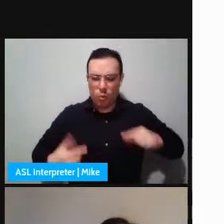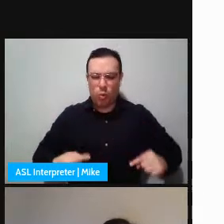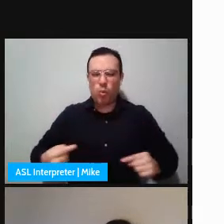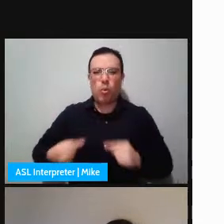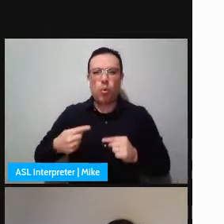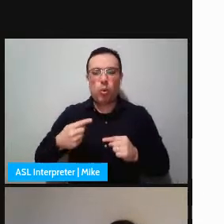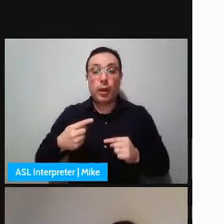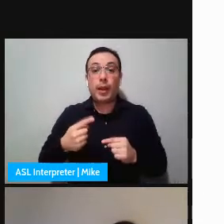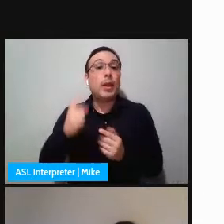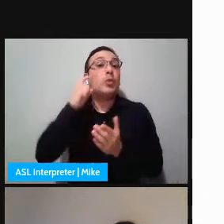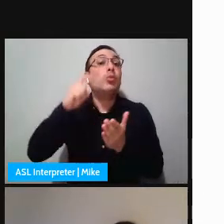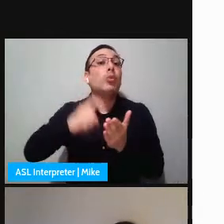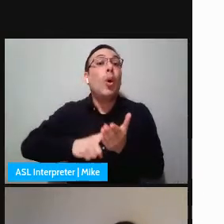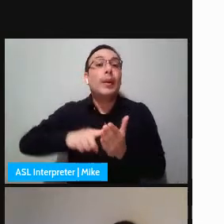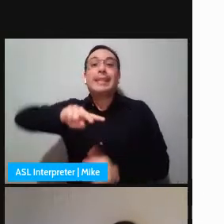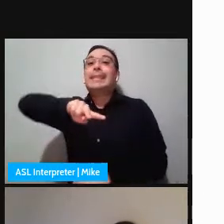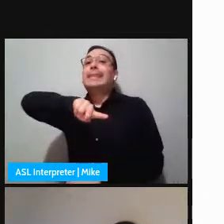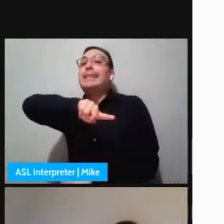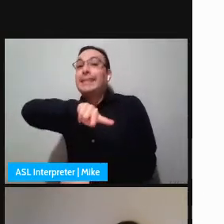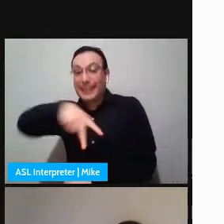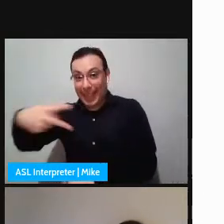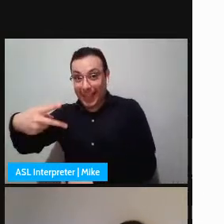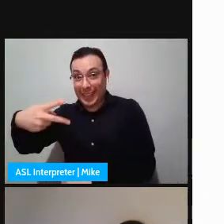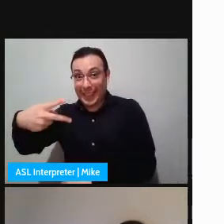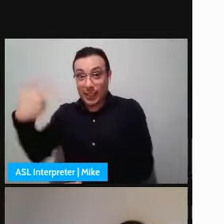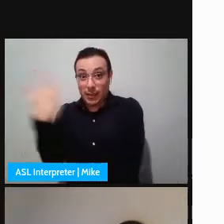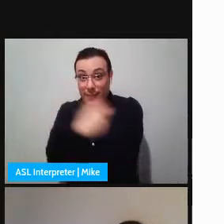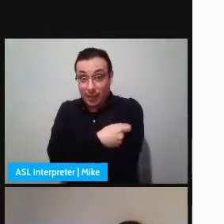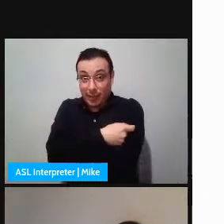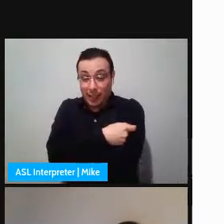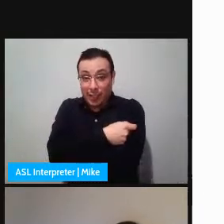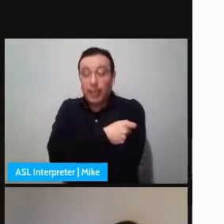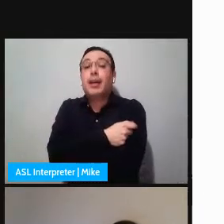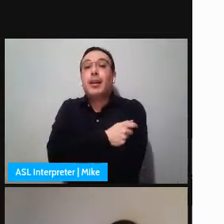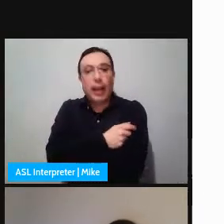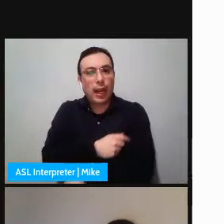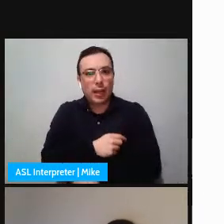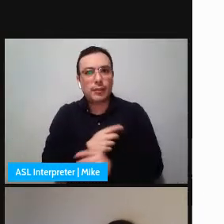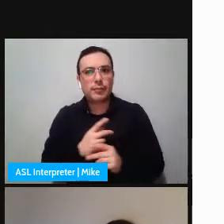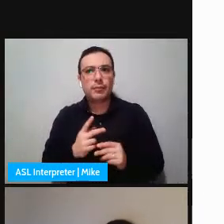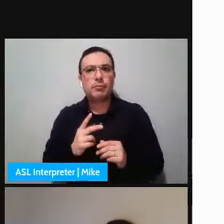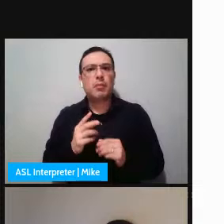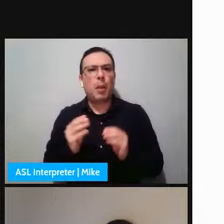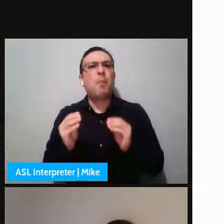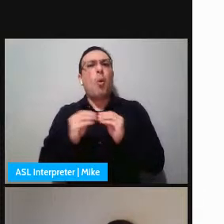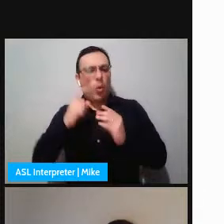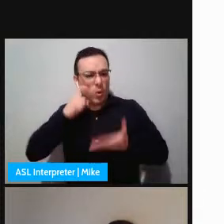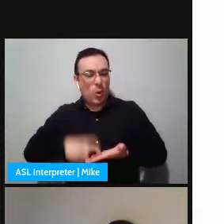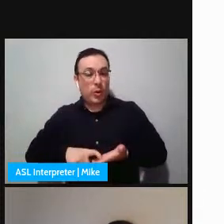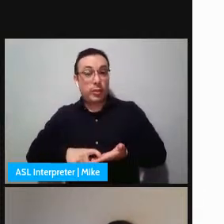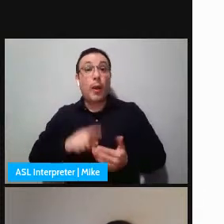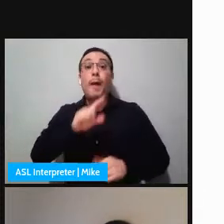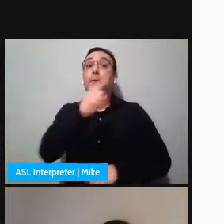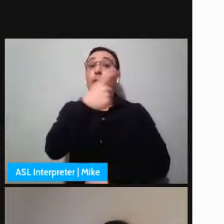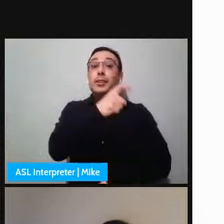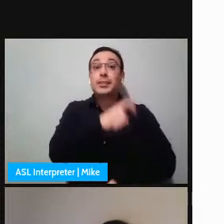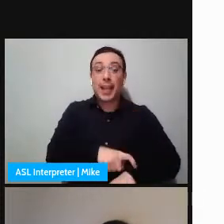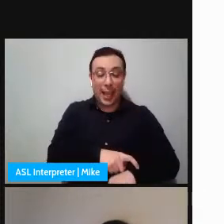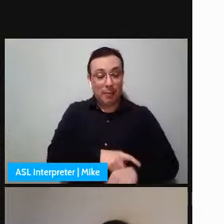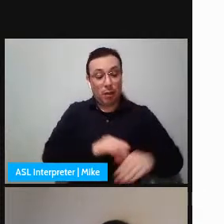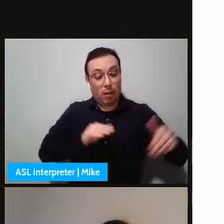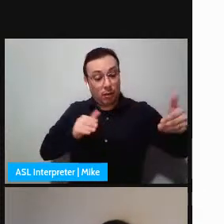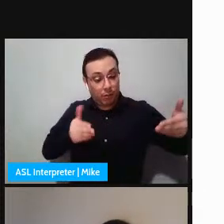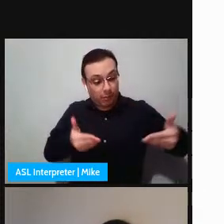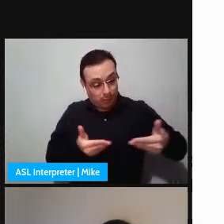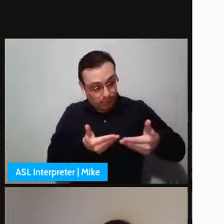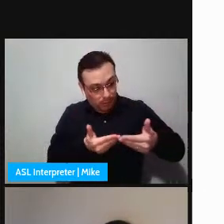second dose, and that's because now your body has seen this spike protein before, and it's responding to seeing it again. And so your body is